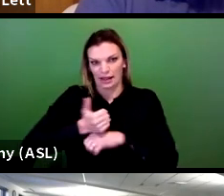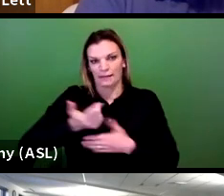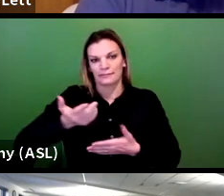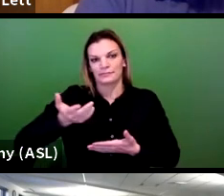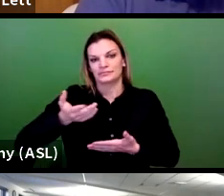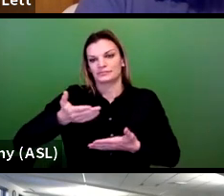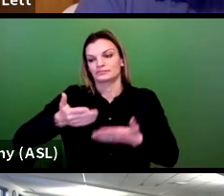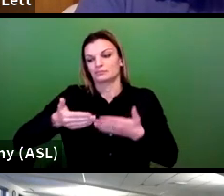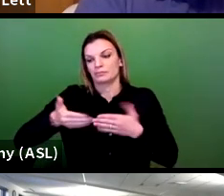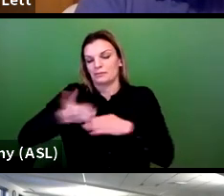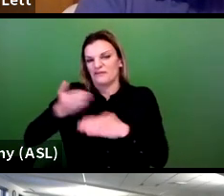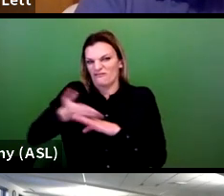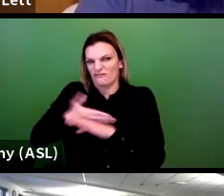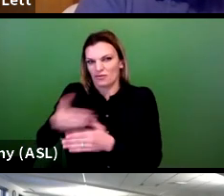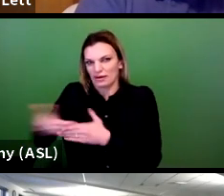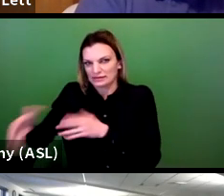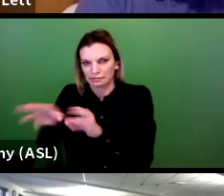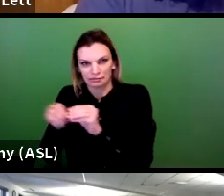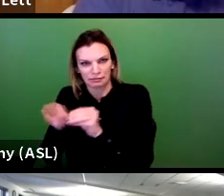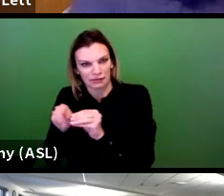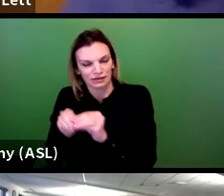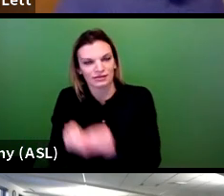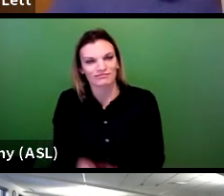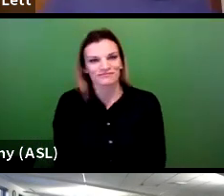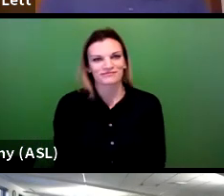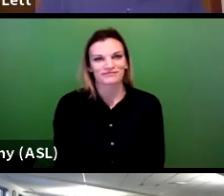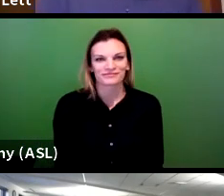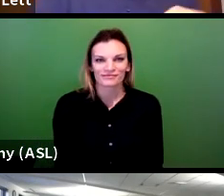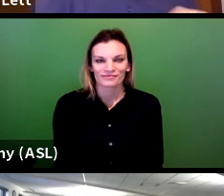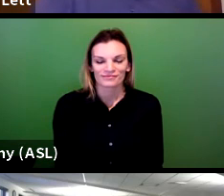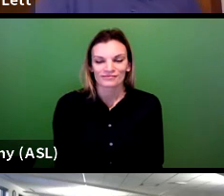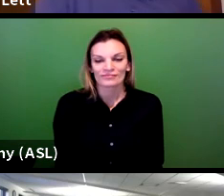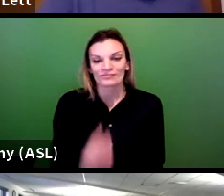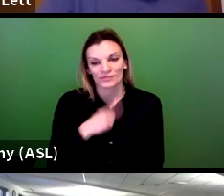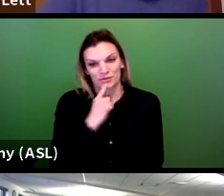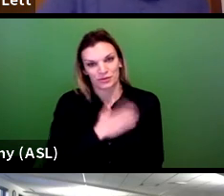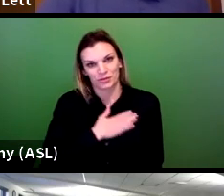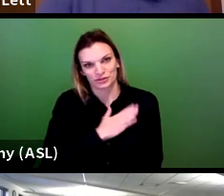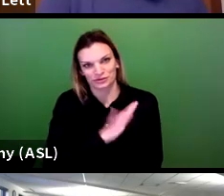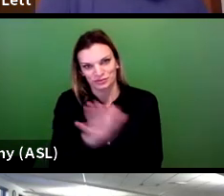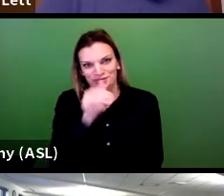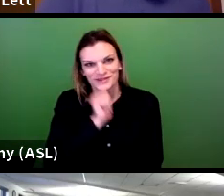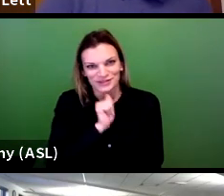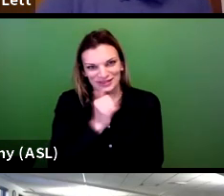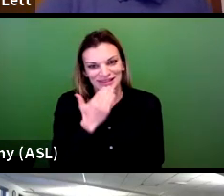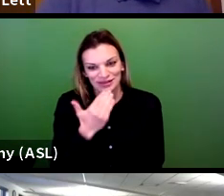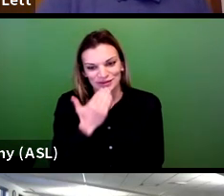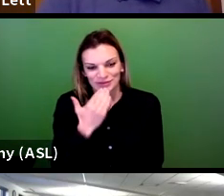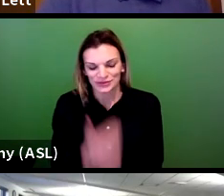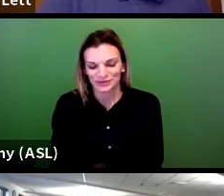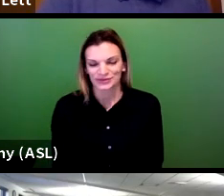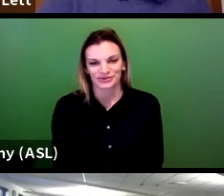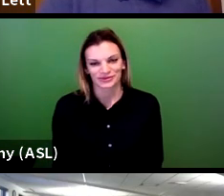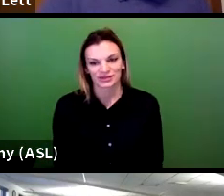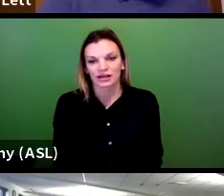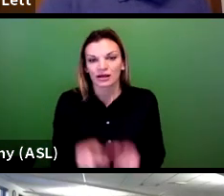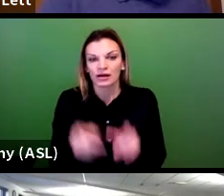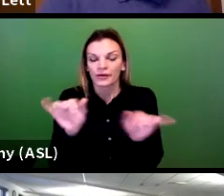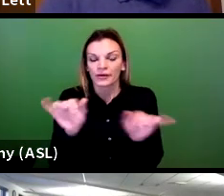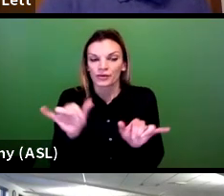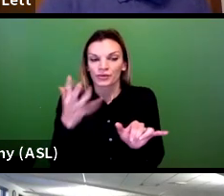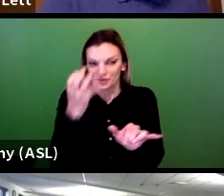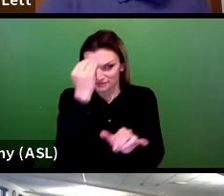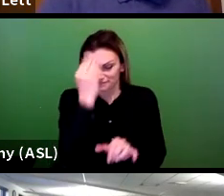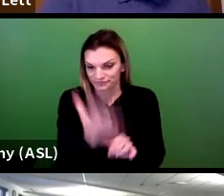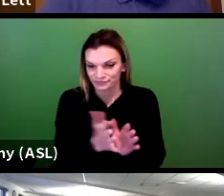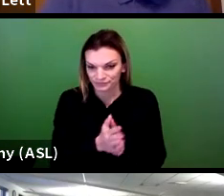next several meetings in a few weeks. And I appreciate your patience on that front. Similarly, we are